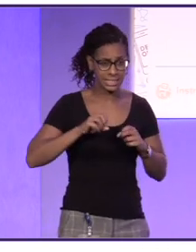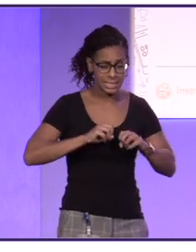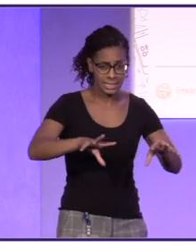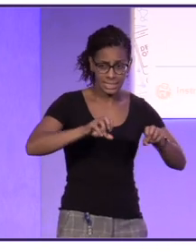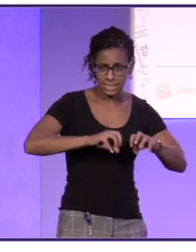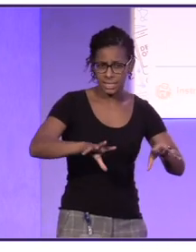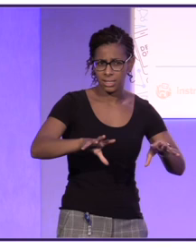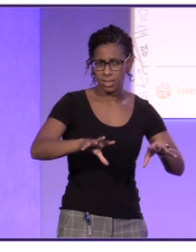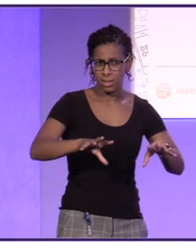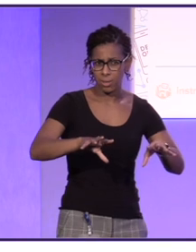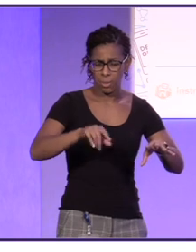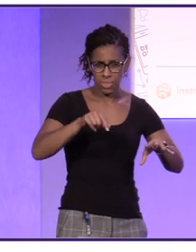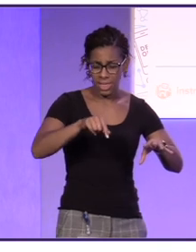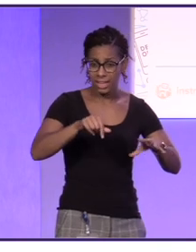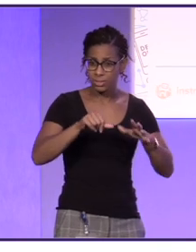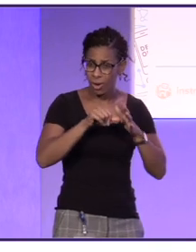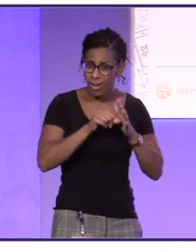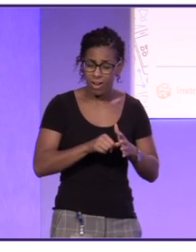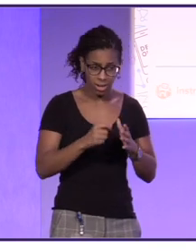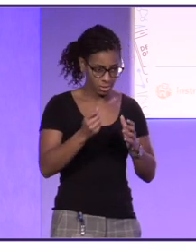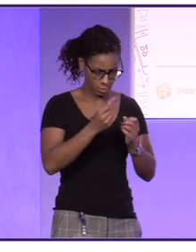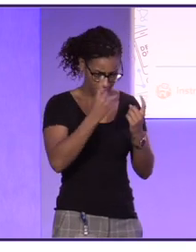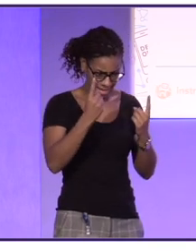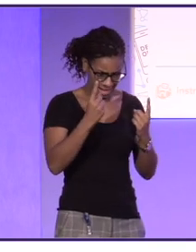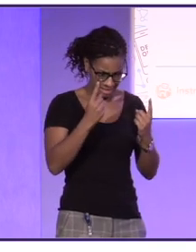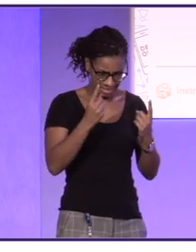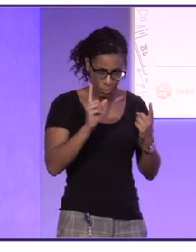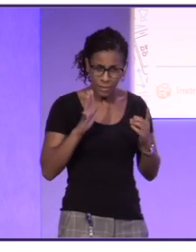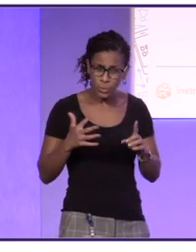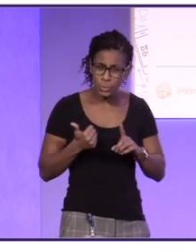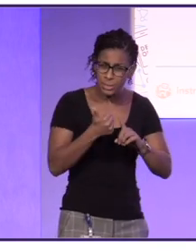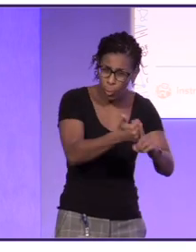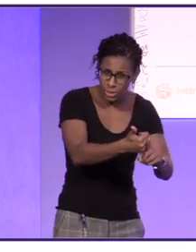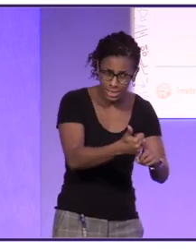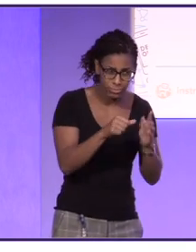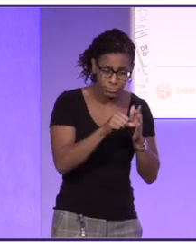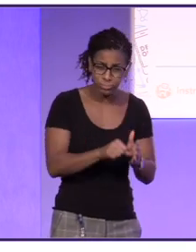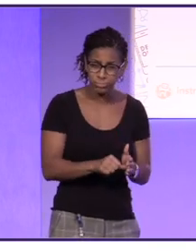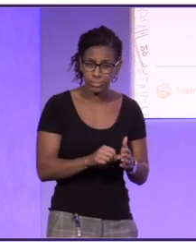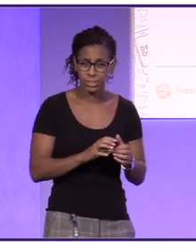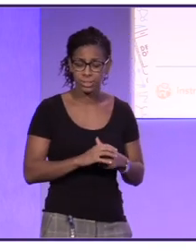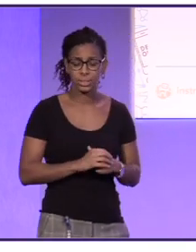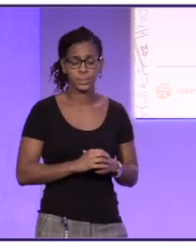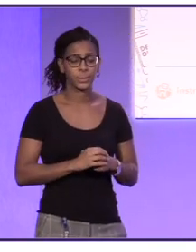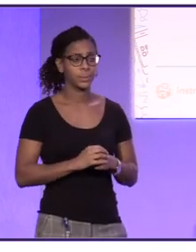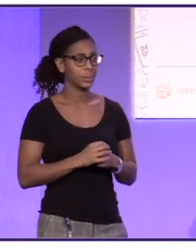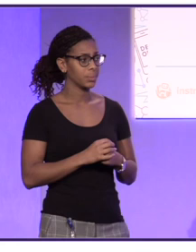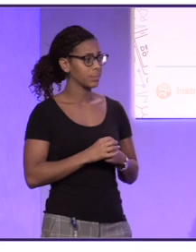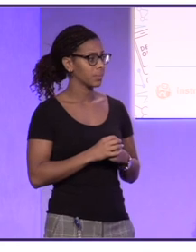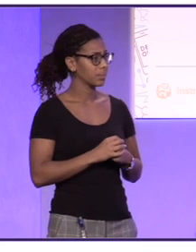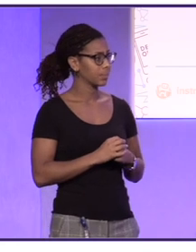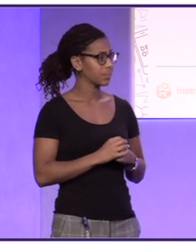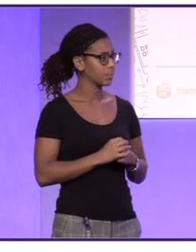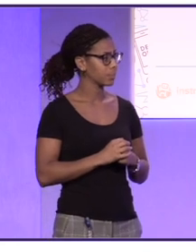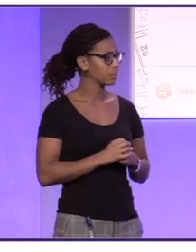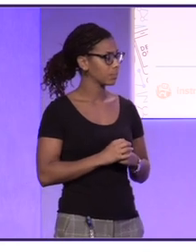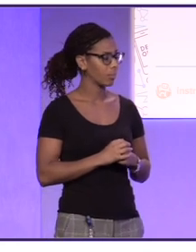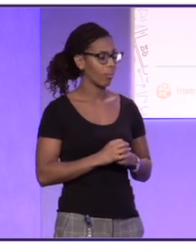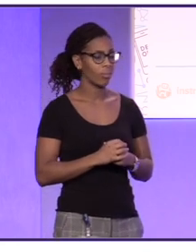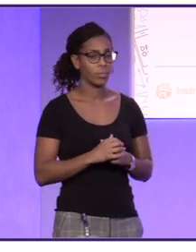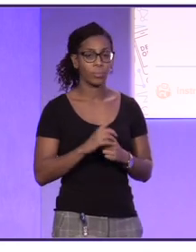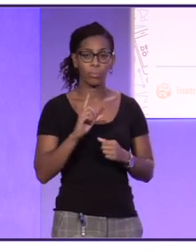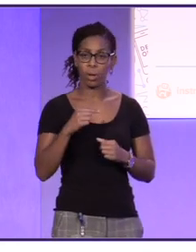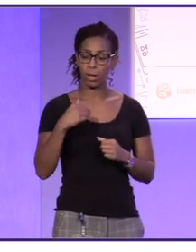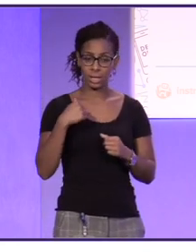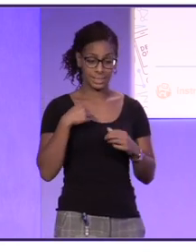to understand, let alone support. But we're now working in a way that the teams have